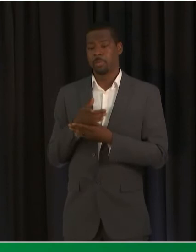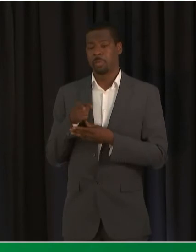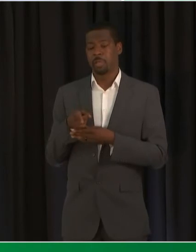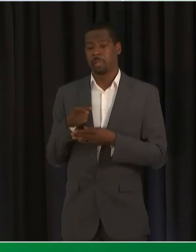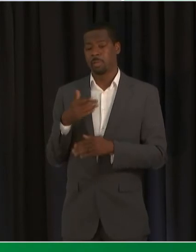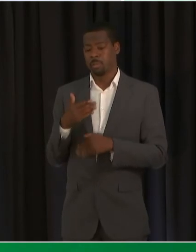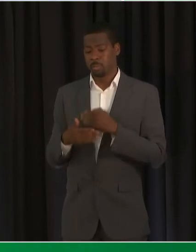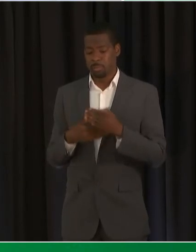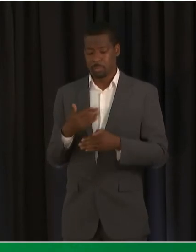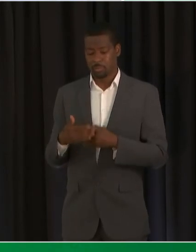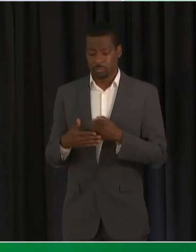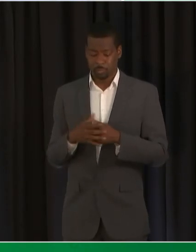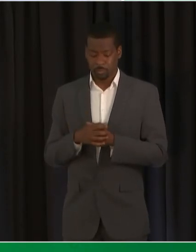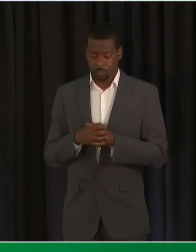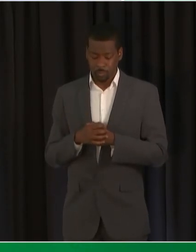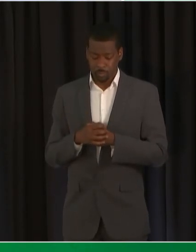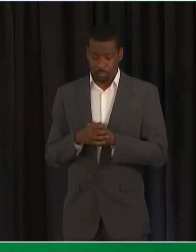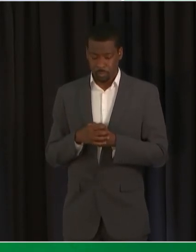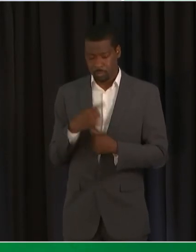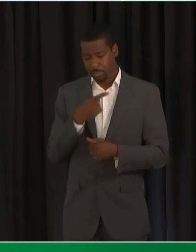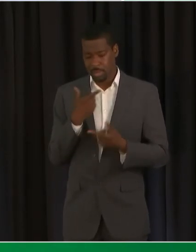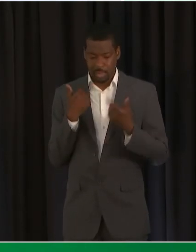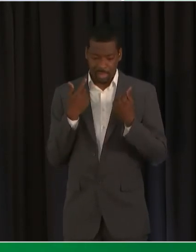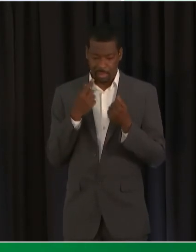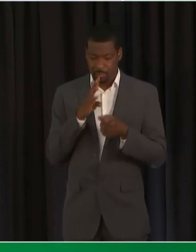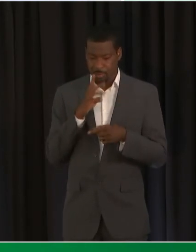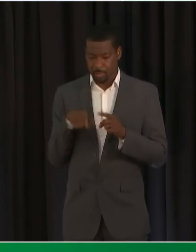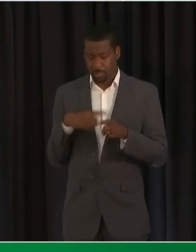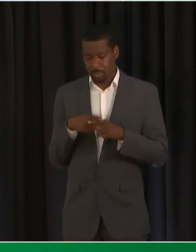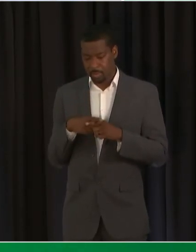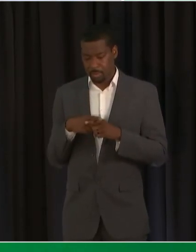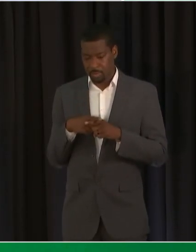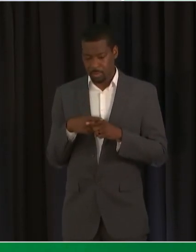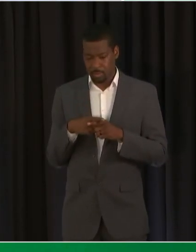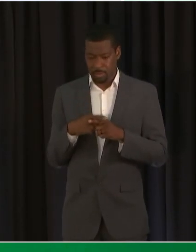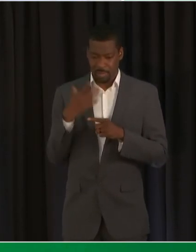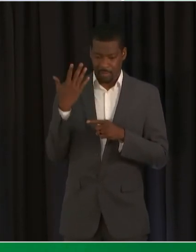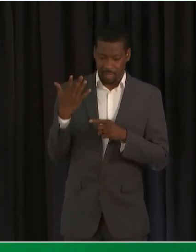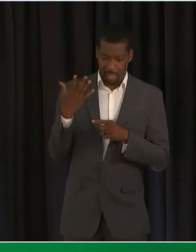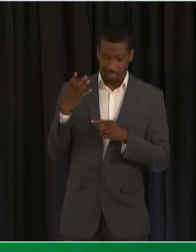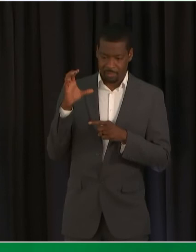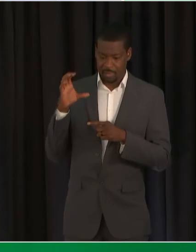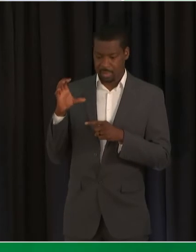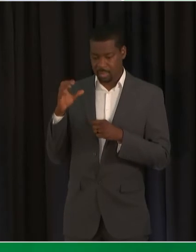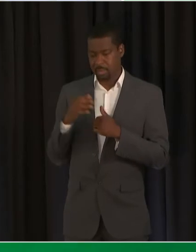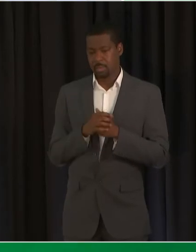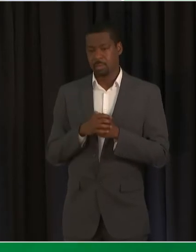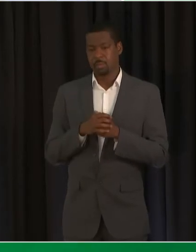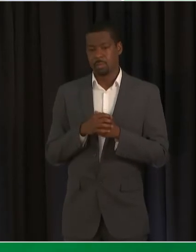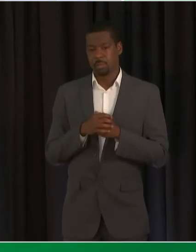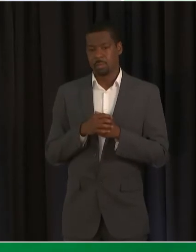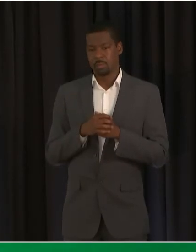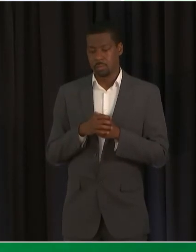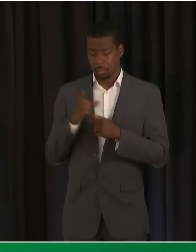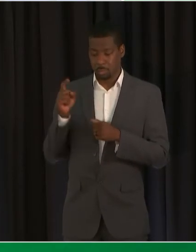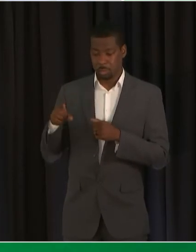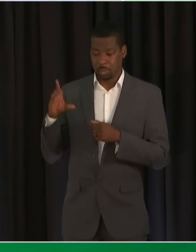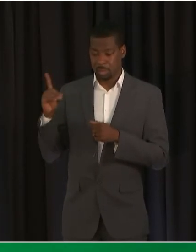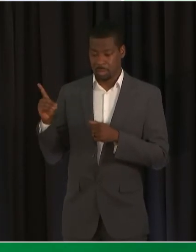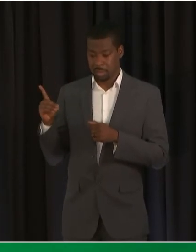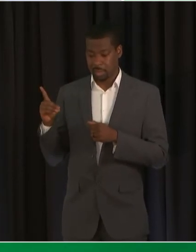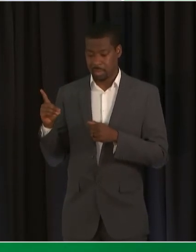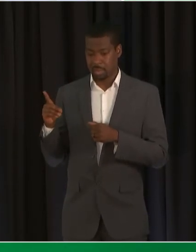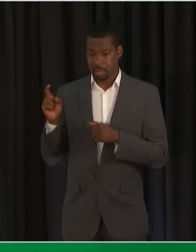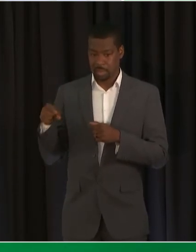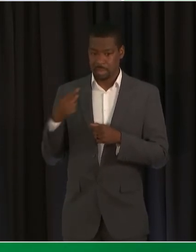process? Because, you and I joked and talked about, normally we talk about the 5 C's of credit, and then I said, well, there should be a